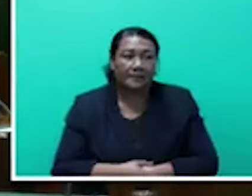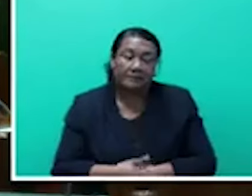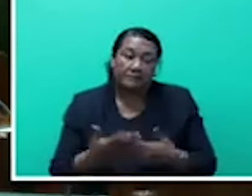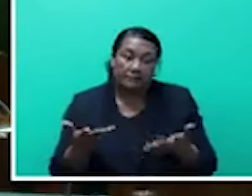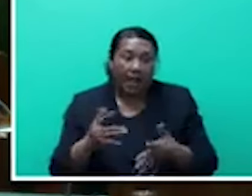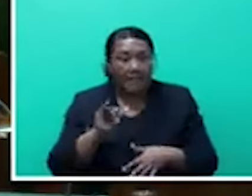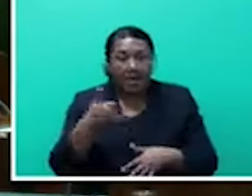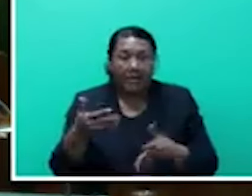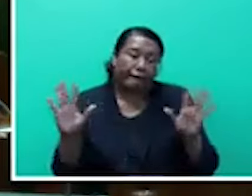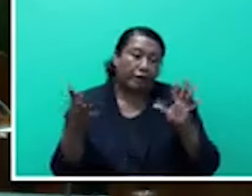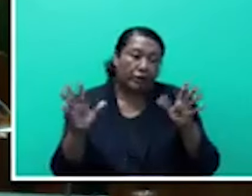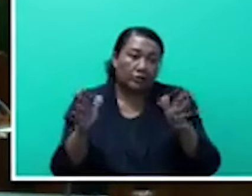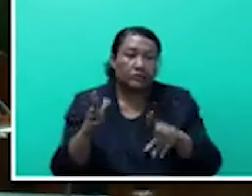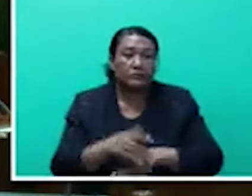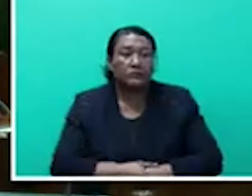already gone. We are